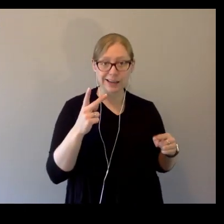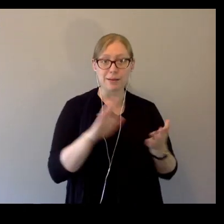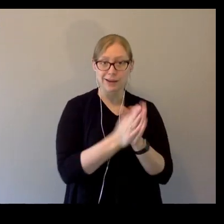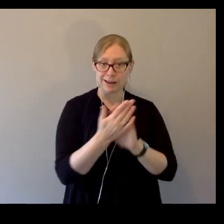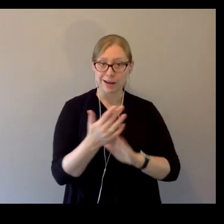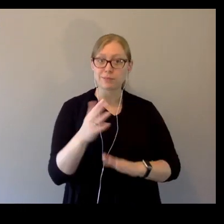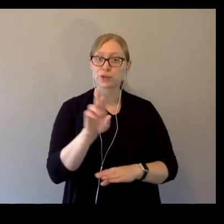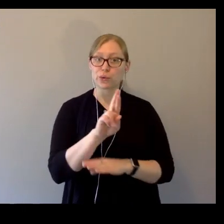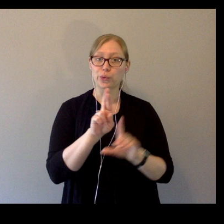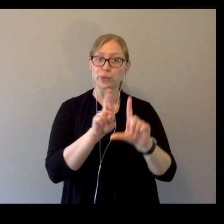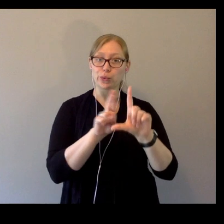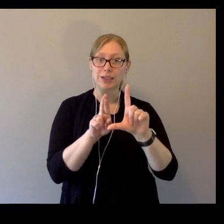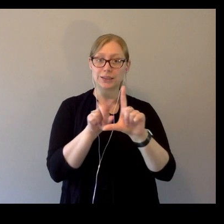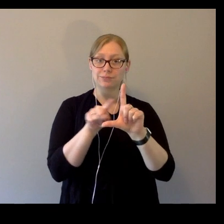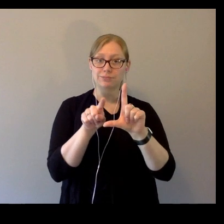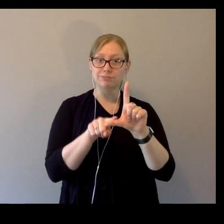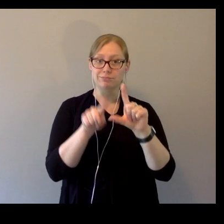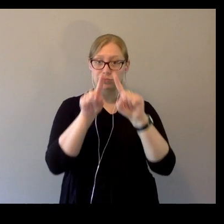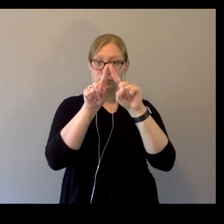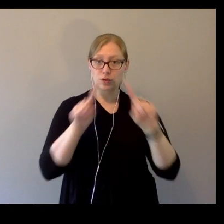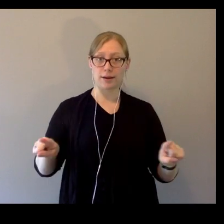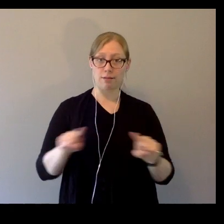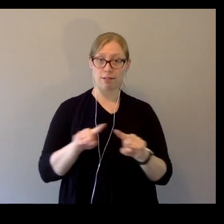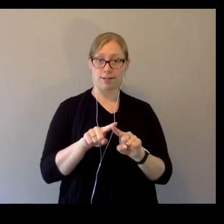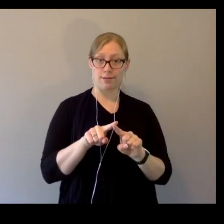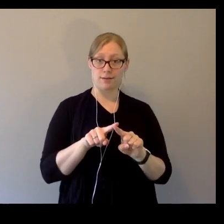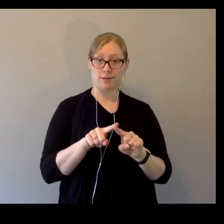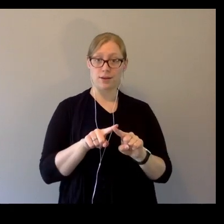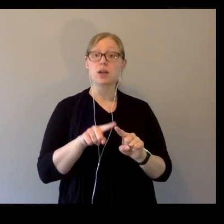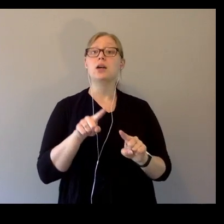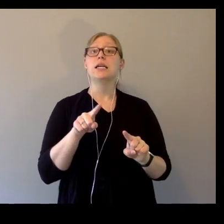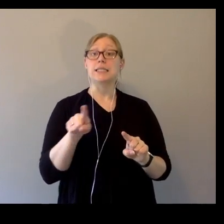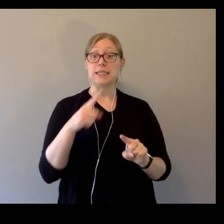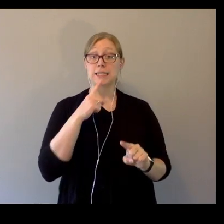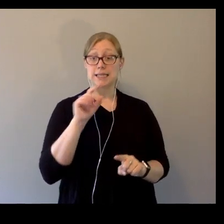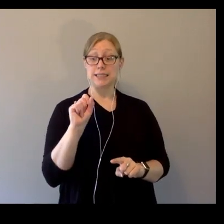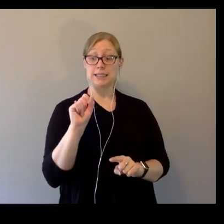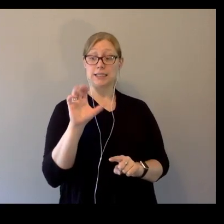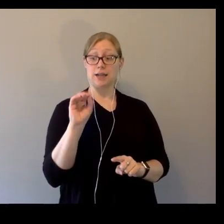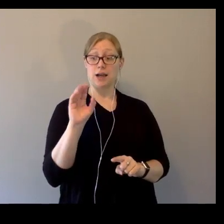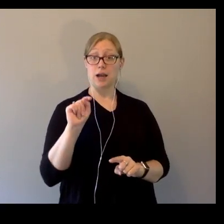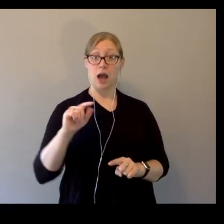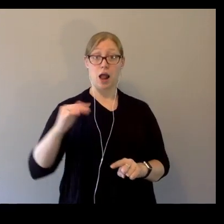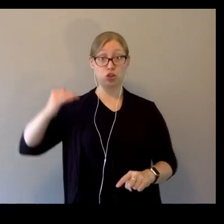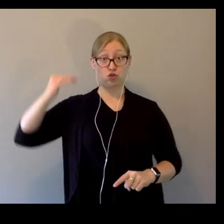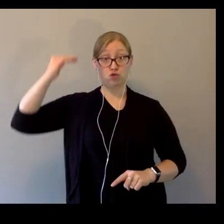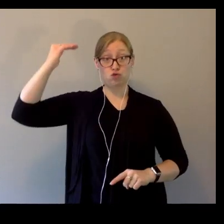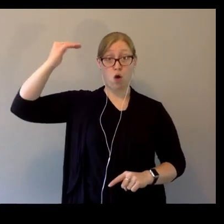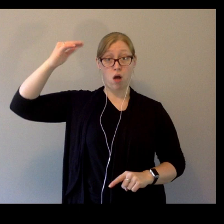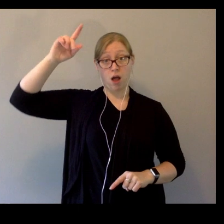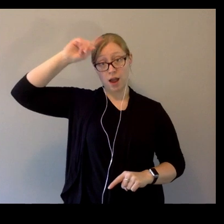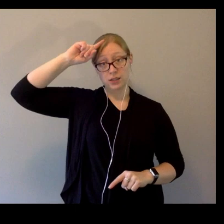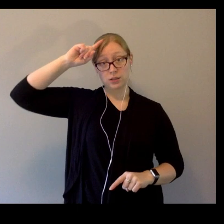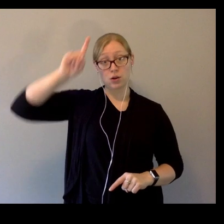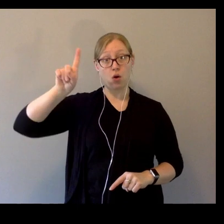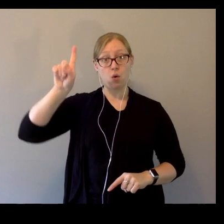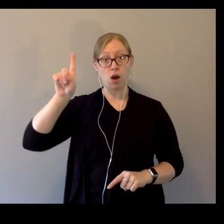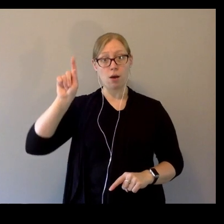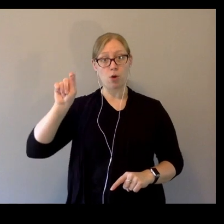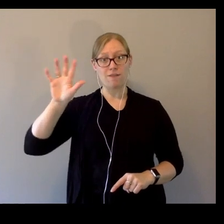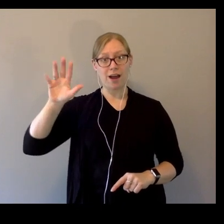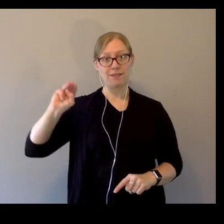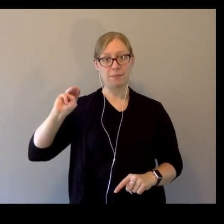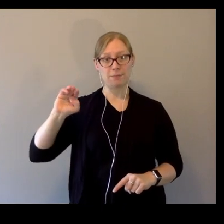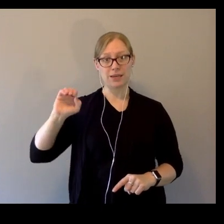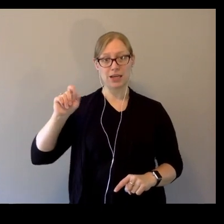says that Scott is 1.5 meters tall. So remember, when he's looking up, he's actually got some